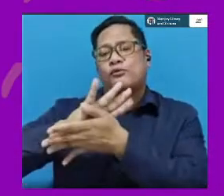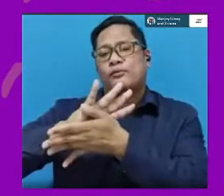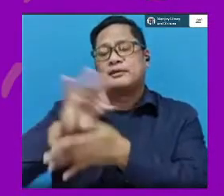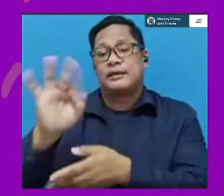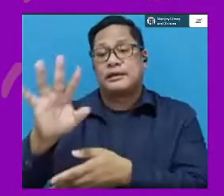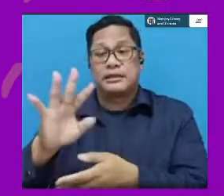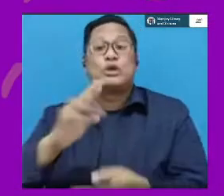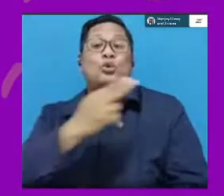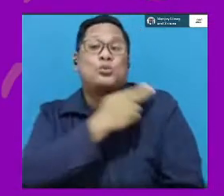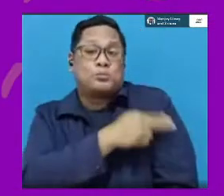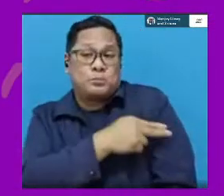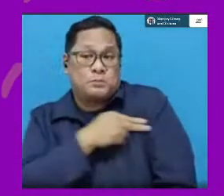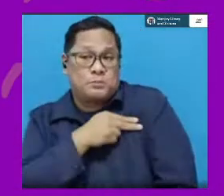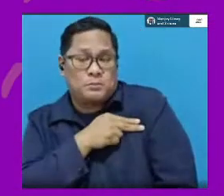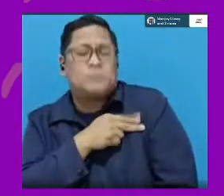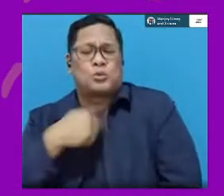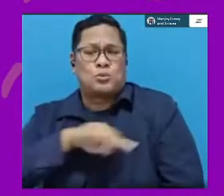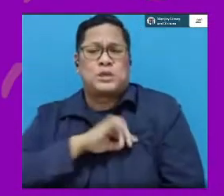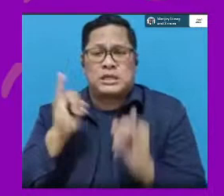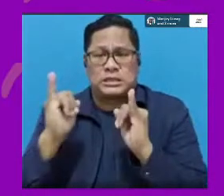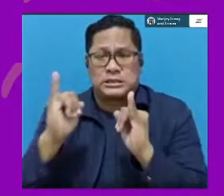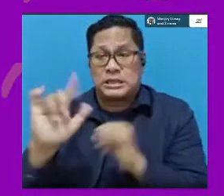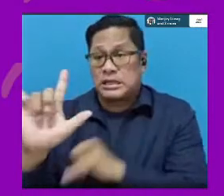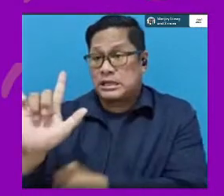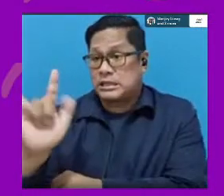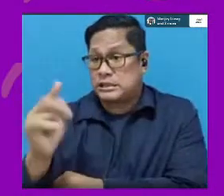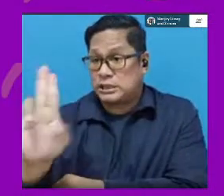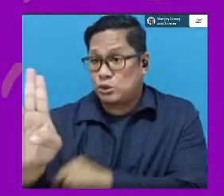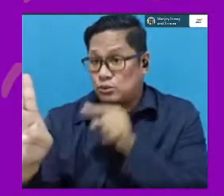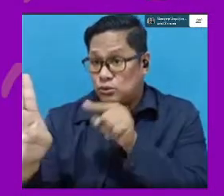okay? We instructed the LGUs that